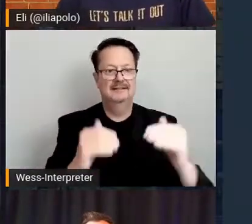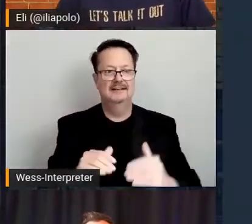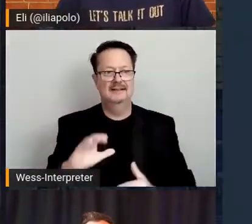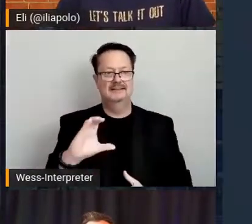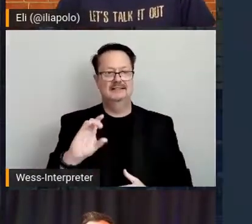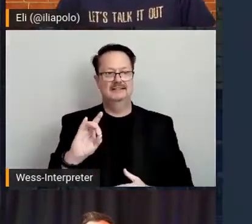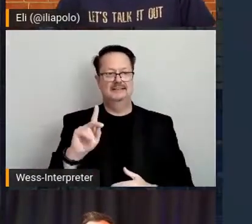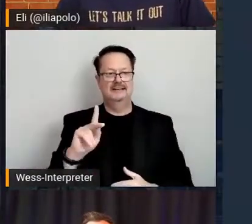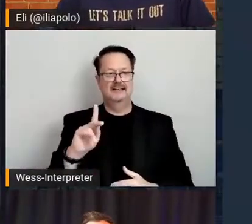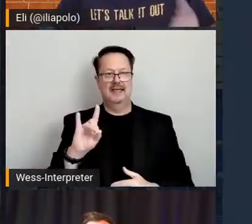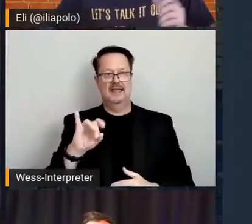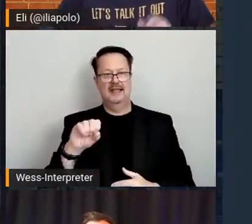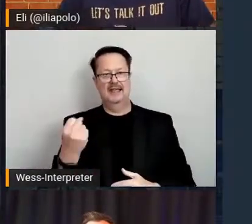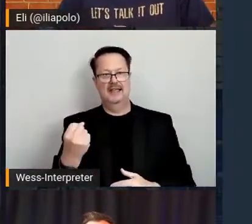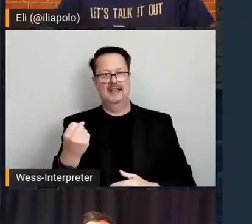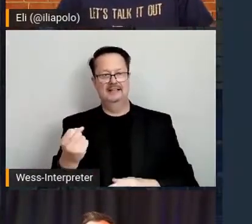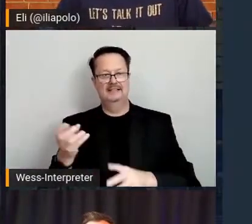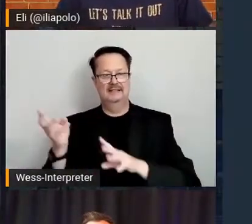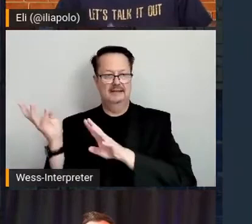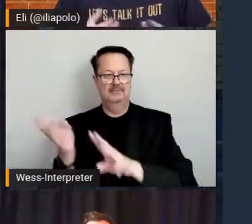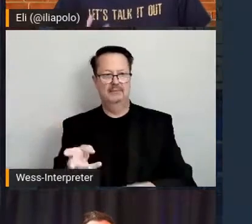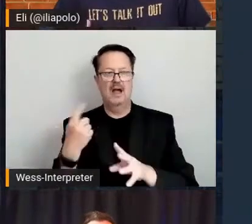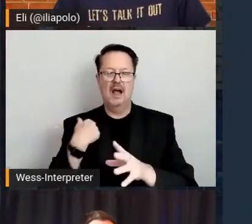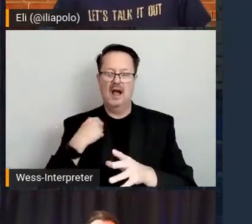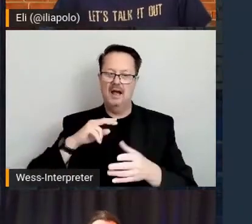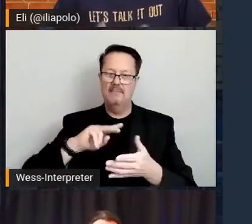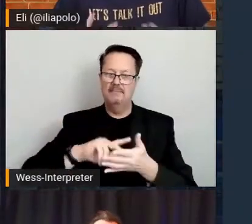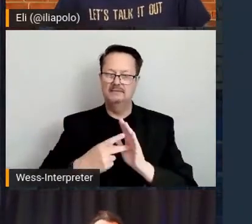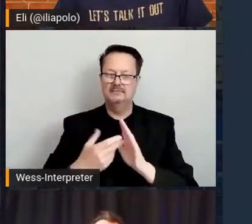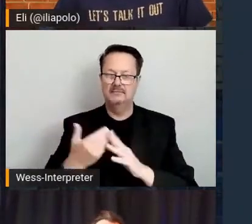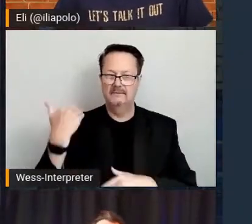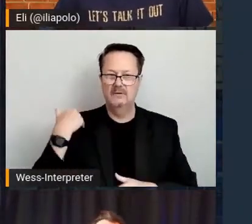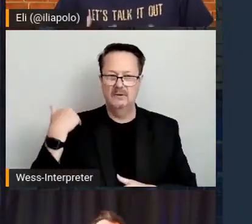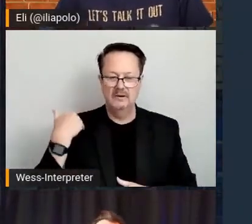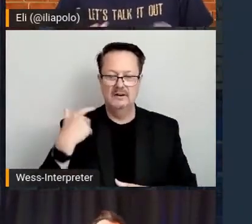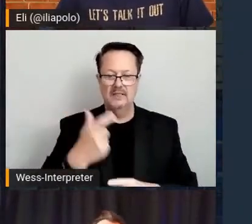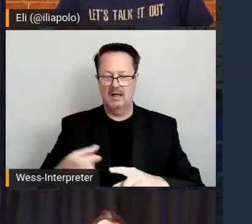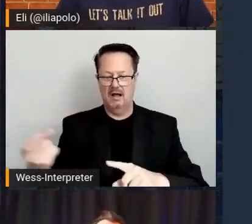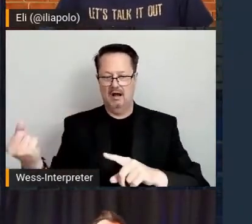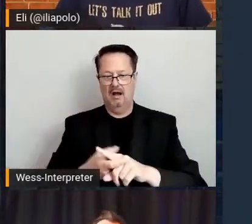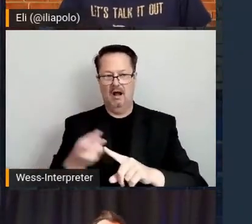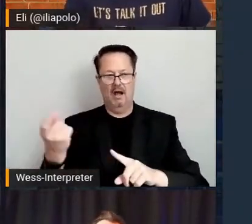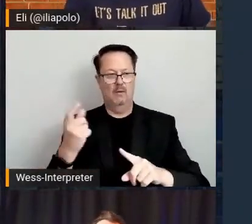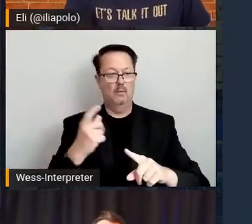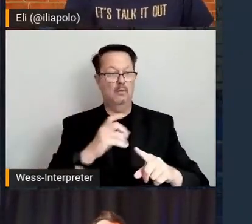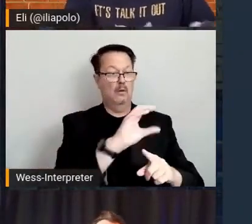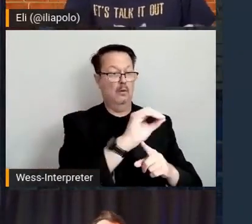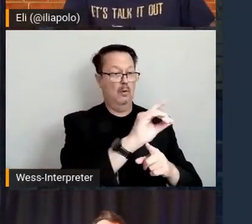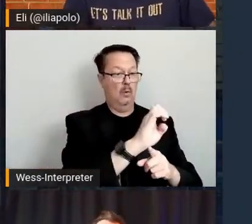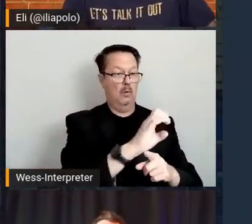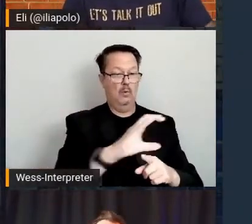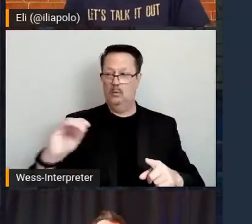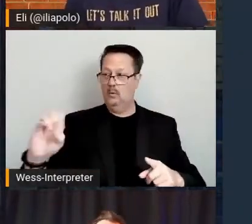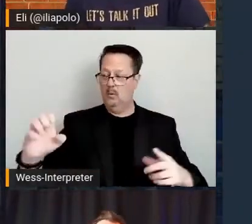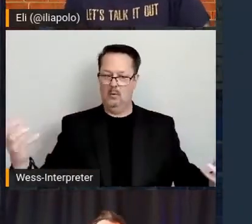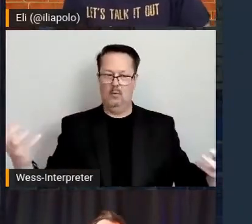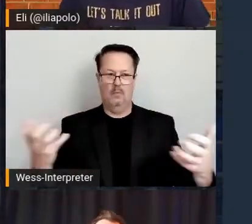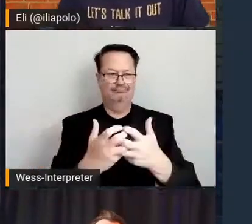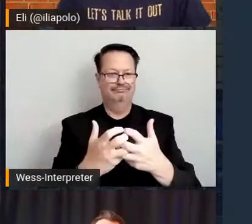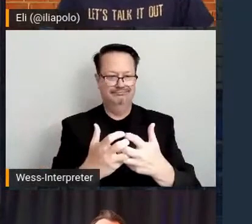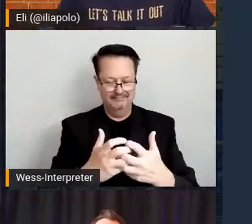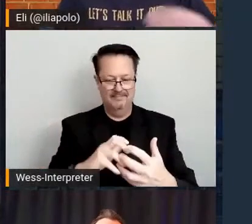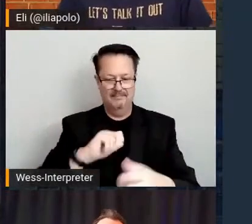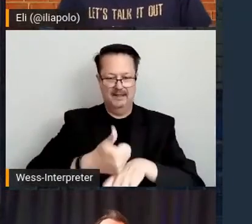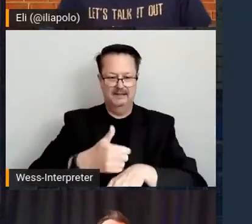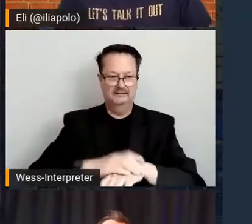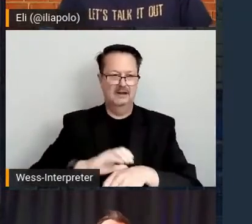CDK8s import, which is what I mentioned before. It's the command that actually auto-generates code bindings based on API specification, whether